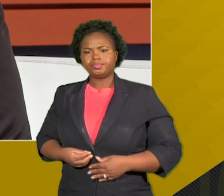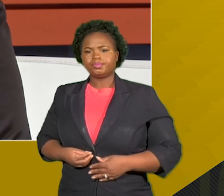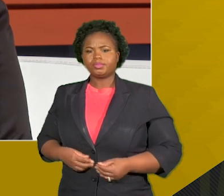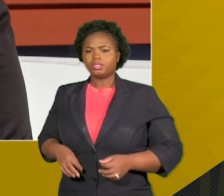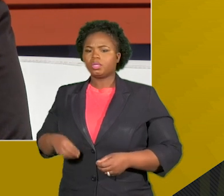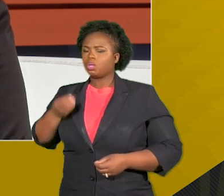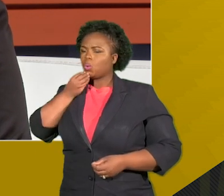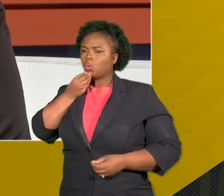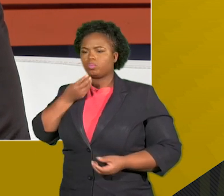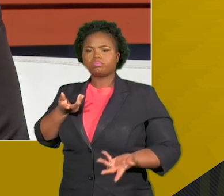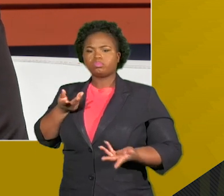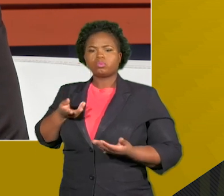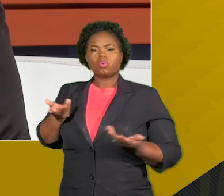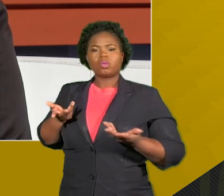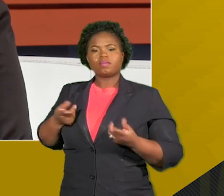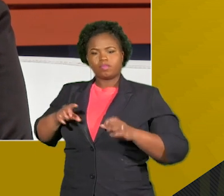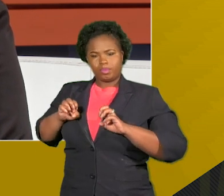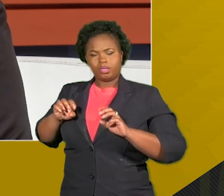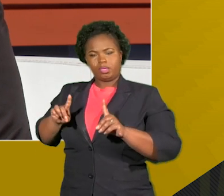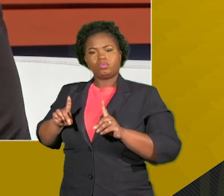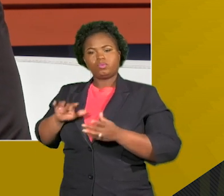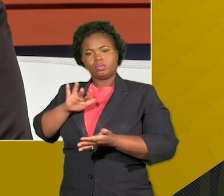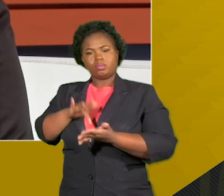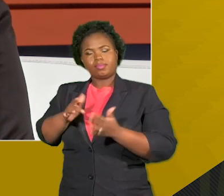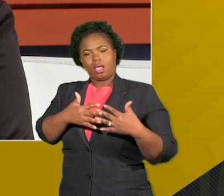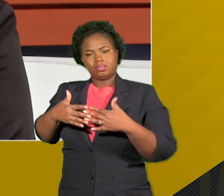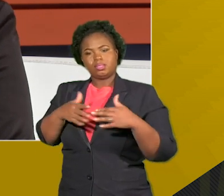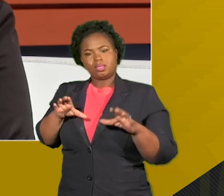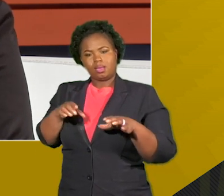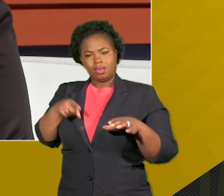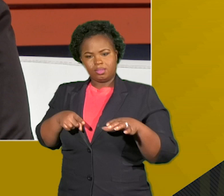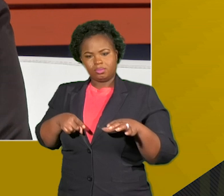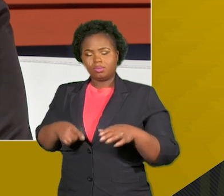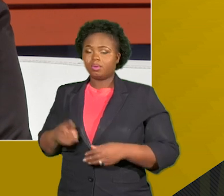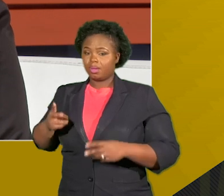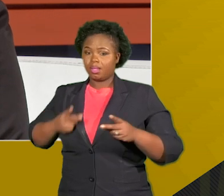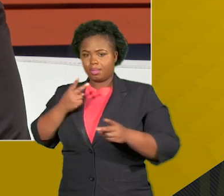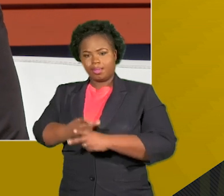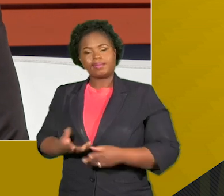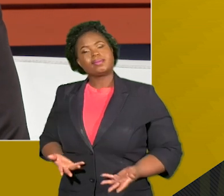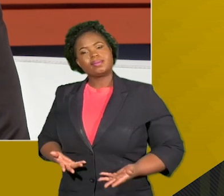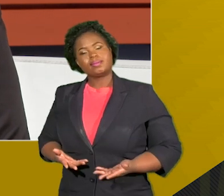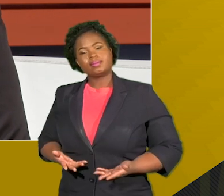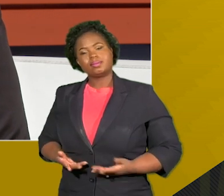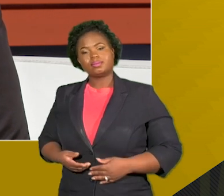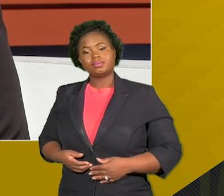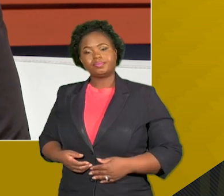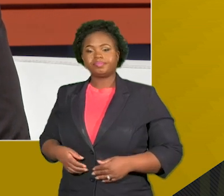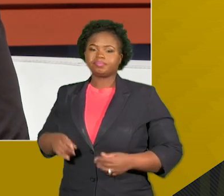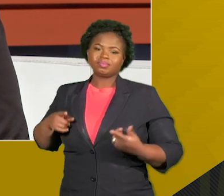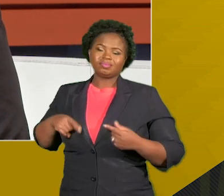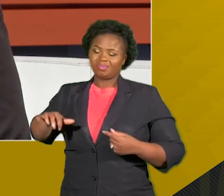home. The only 2 meals I get a day is from our educare centre. So just to put that into perspective, also the